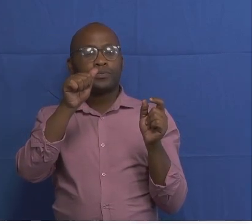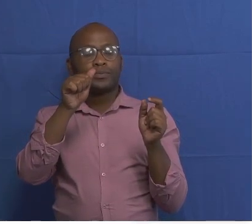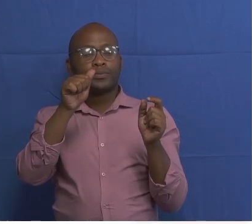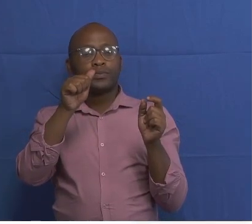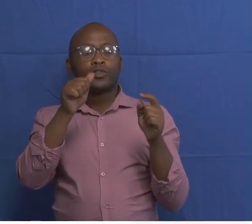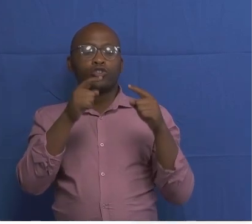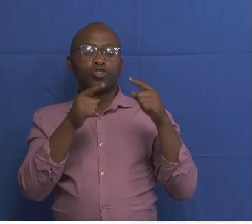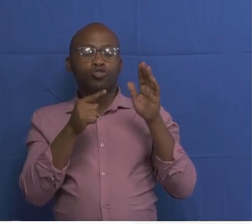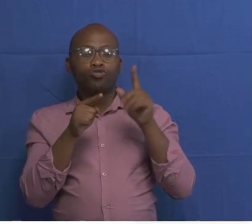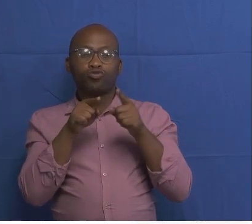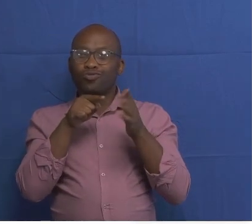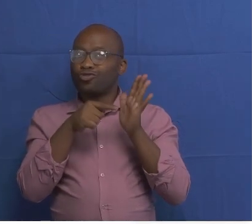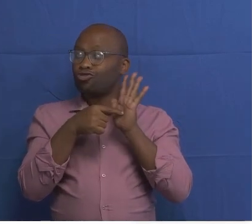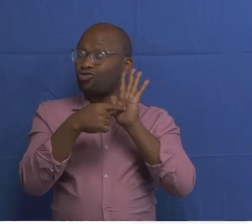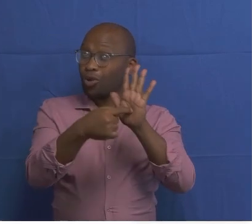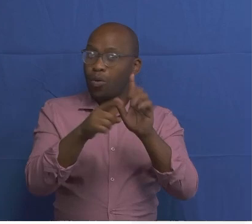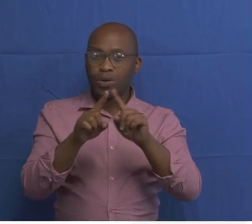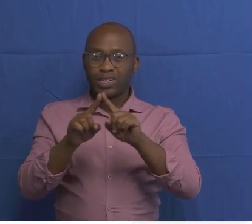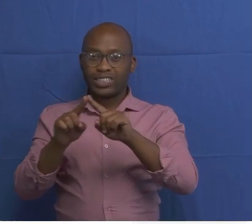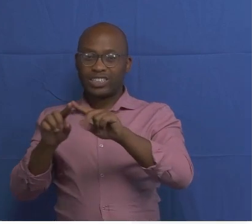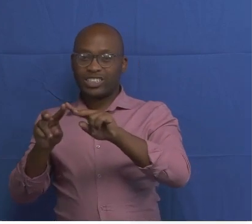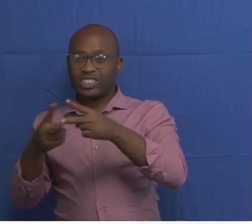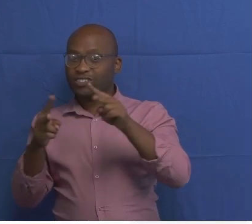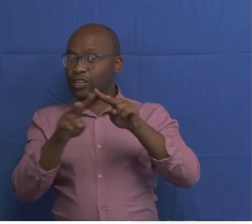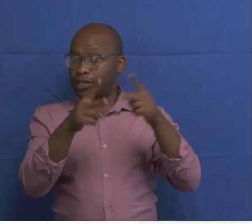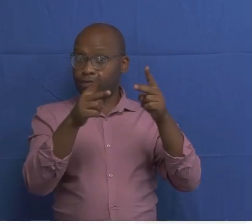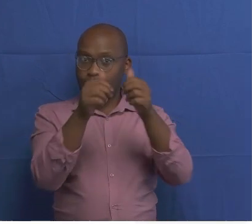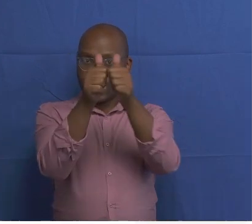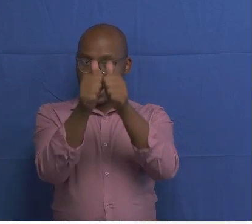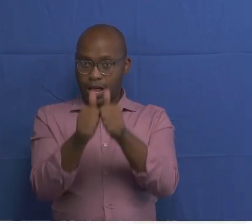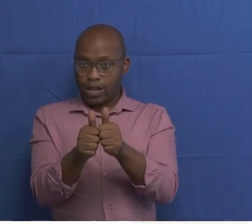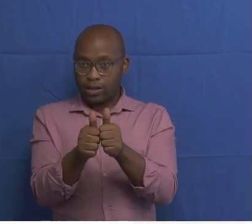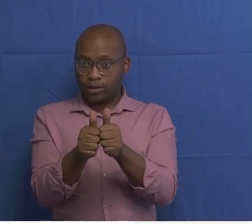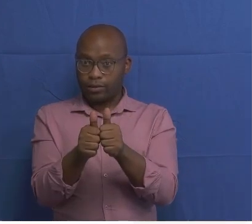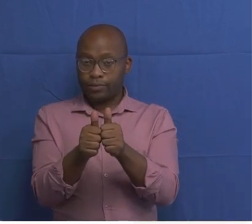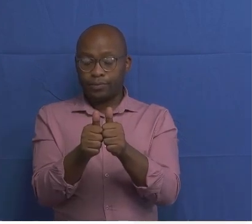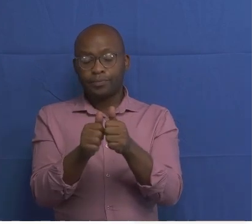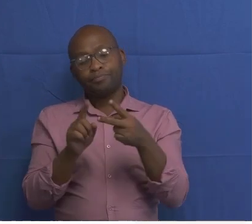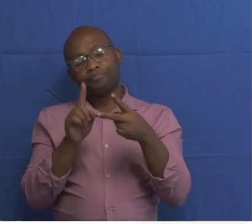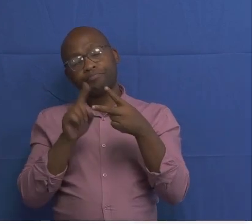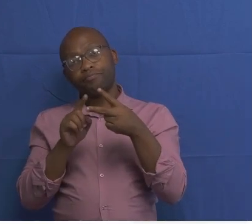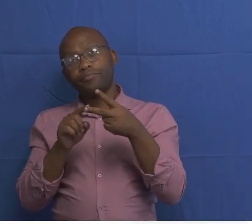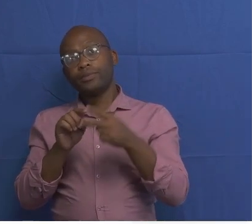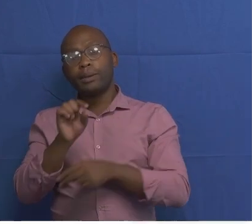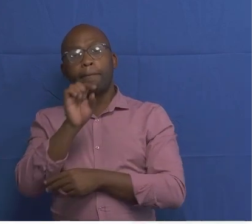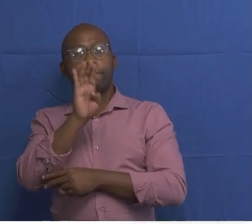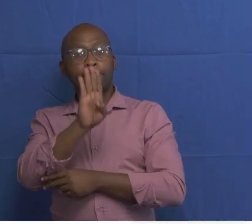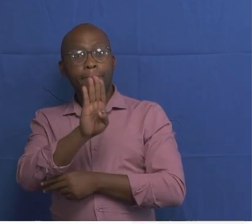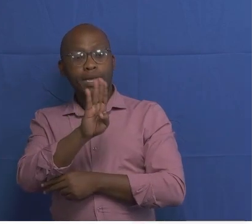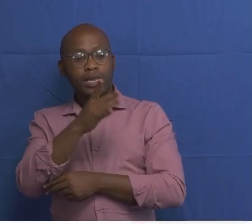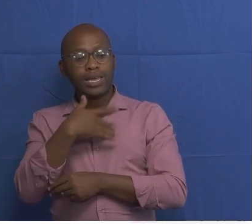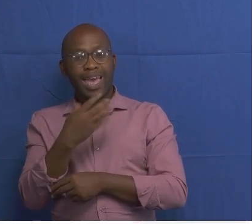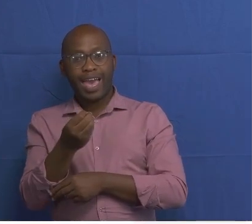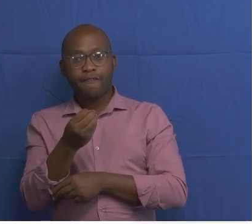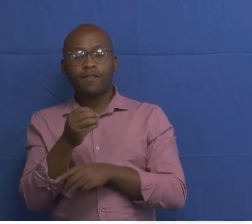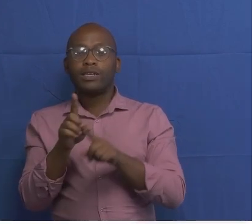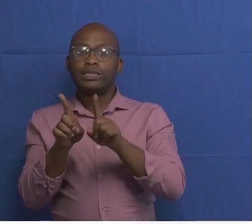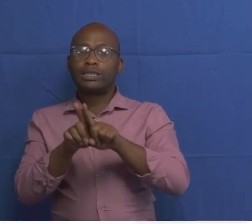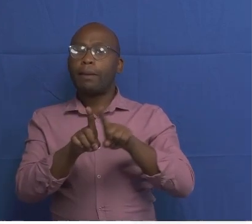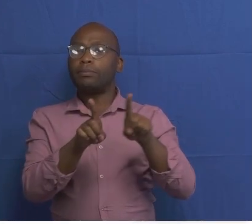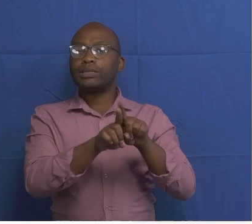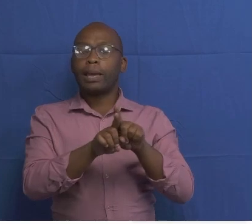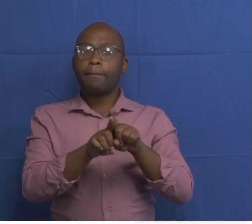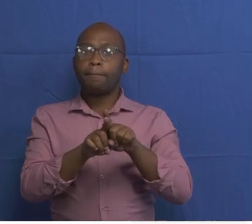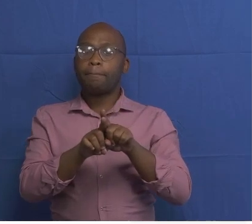and alleles for different genes. Now if we look at letter B has got the same alleles for the